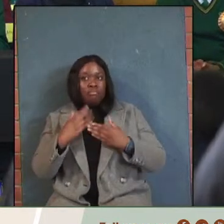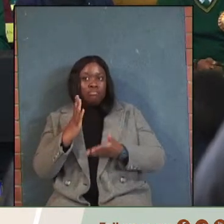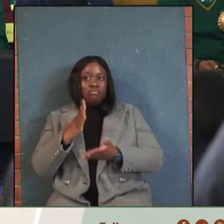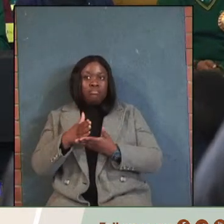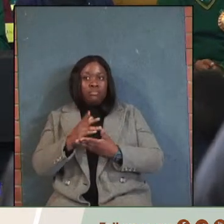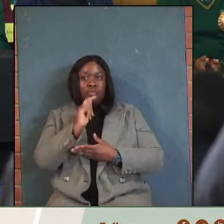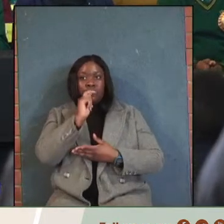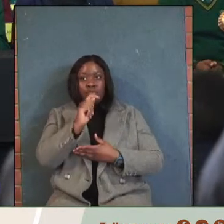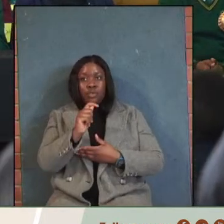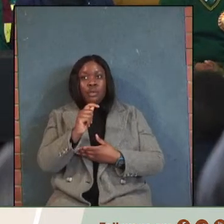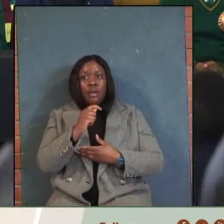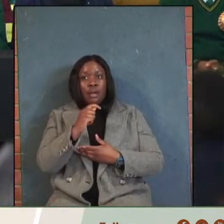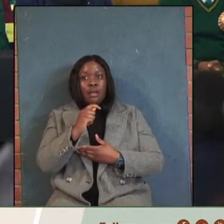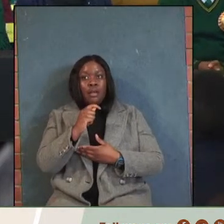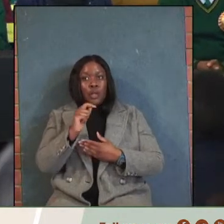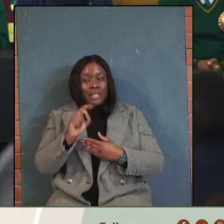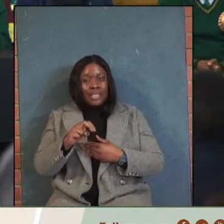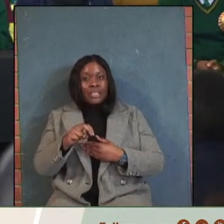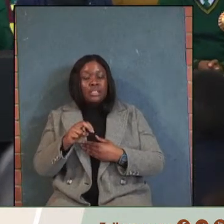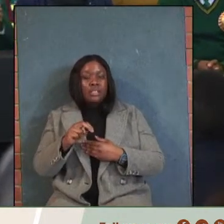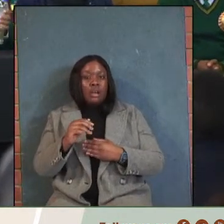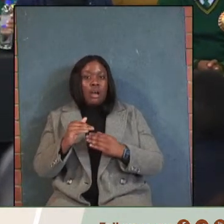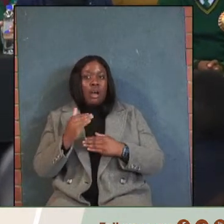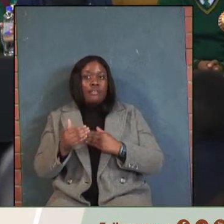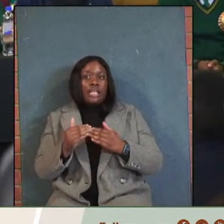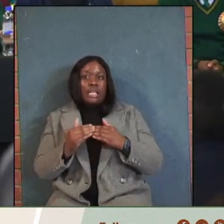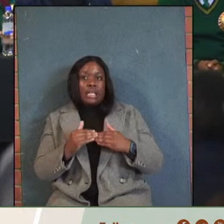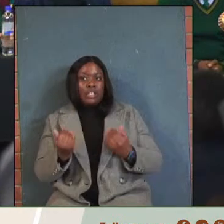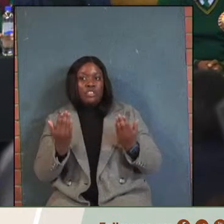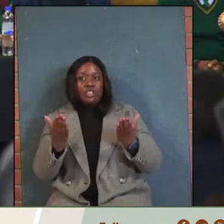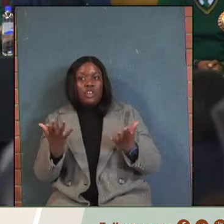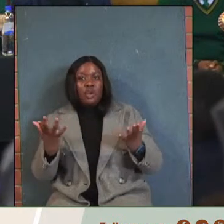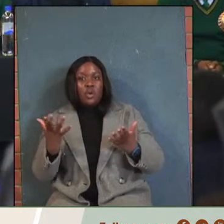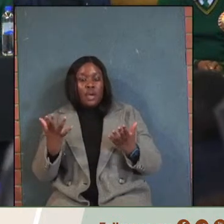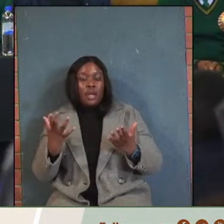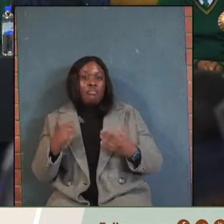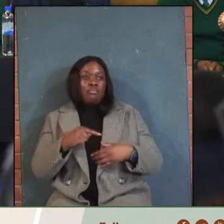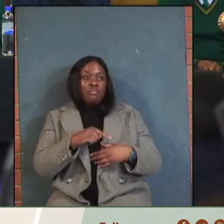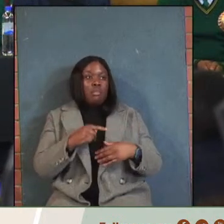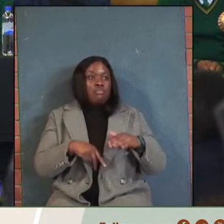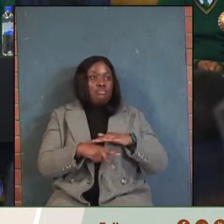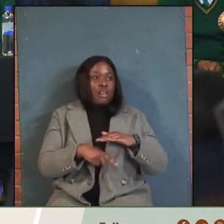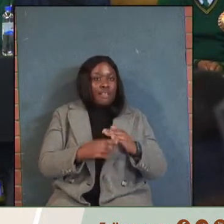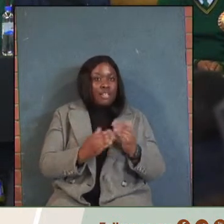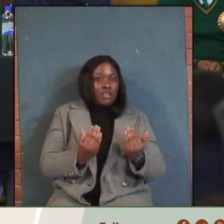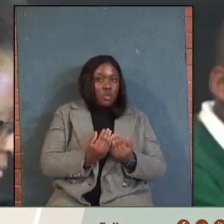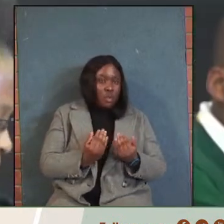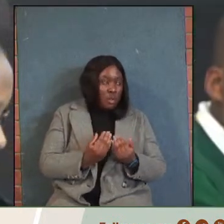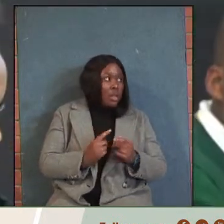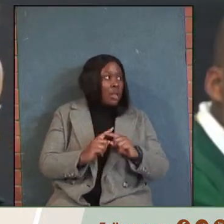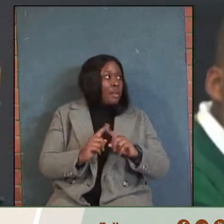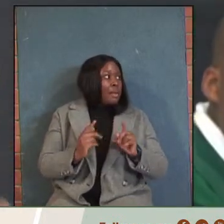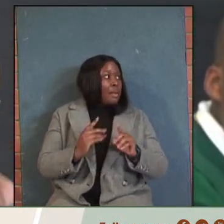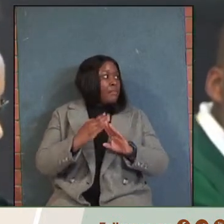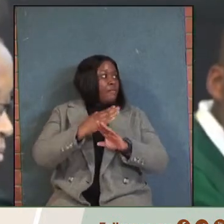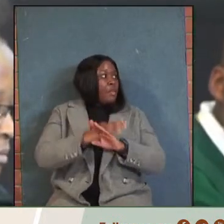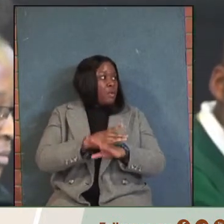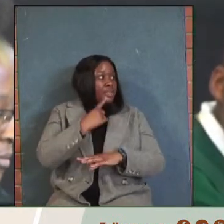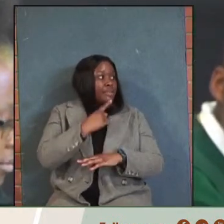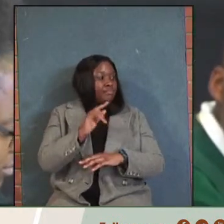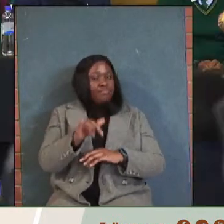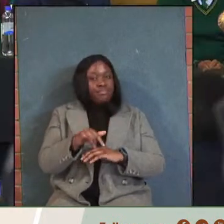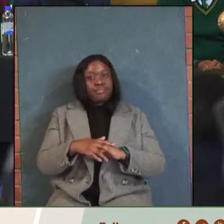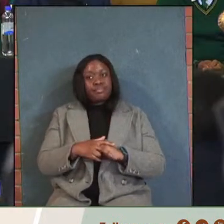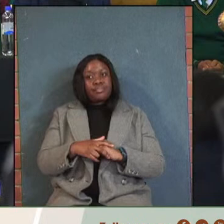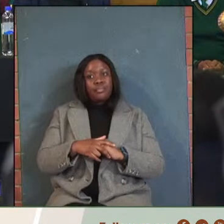there is a need for aftercare services to be formalized in public primary schools. But before we establish that, we need to first